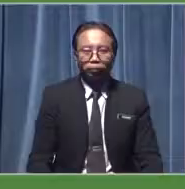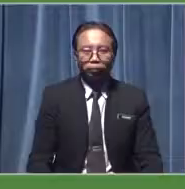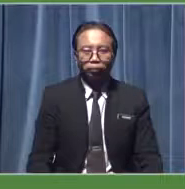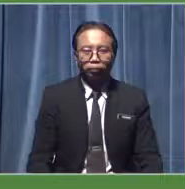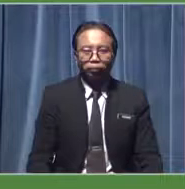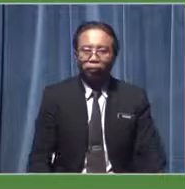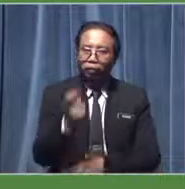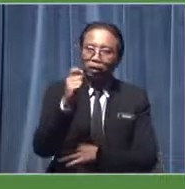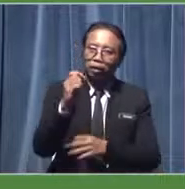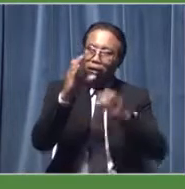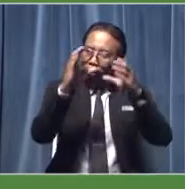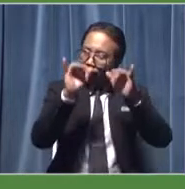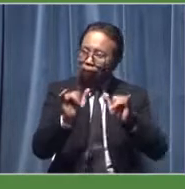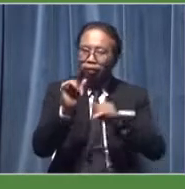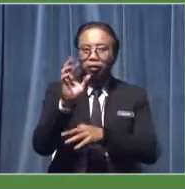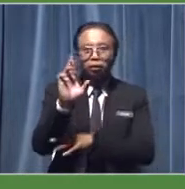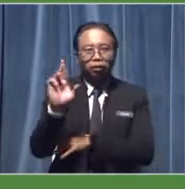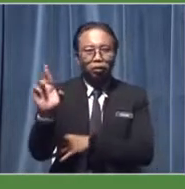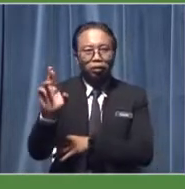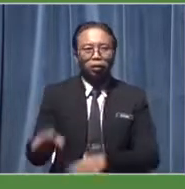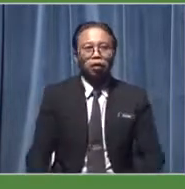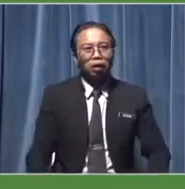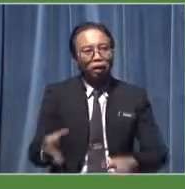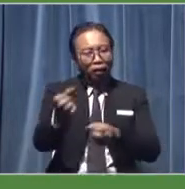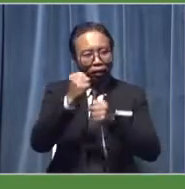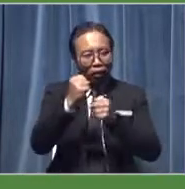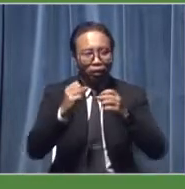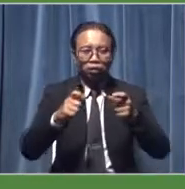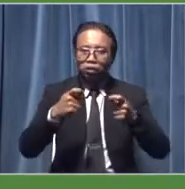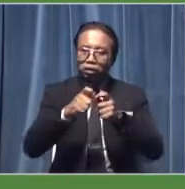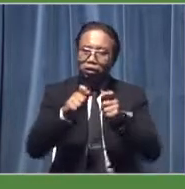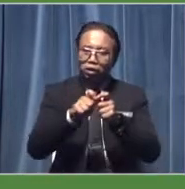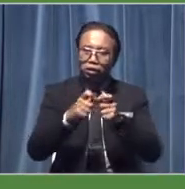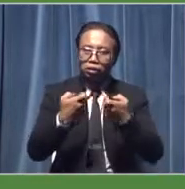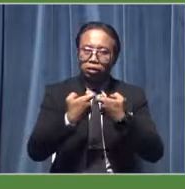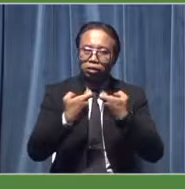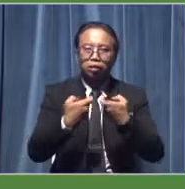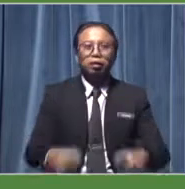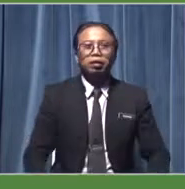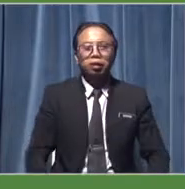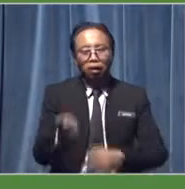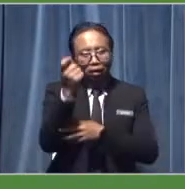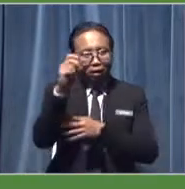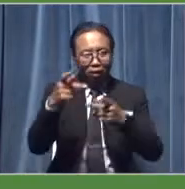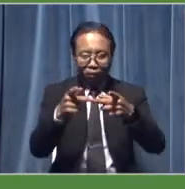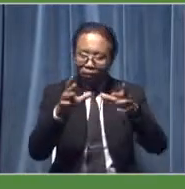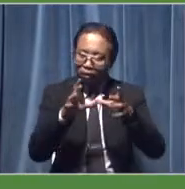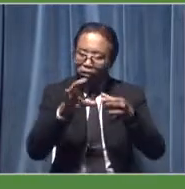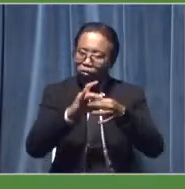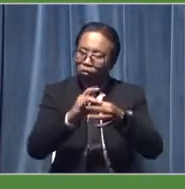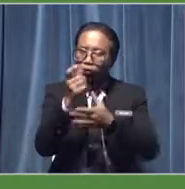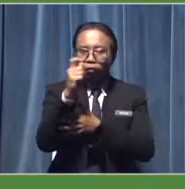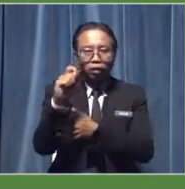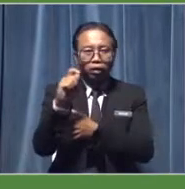the capacitor gets charged. the plates of the